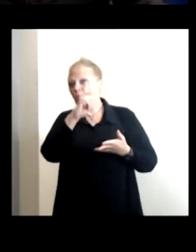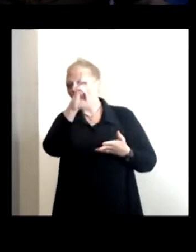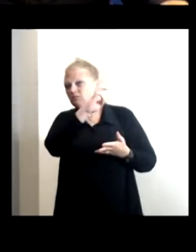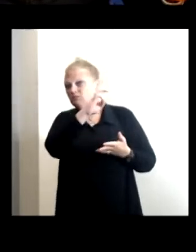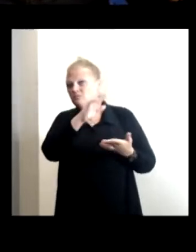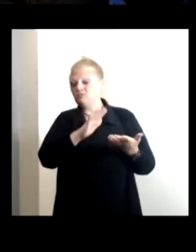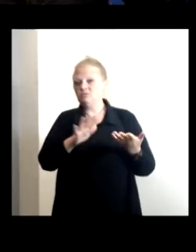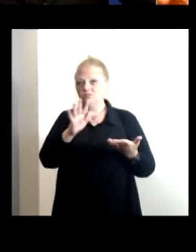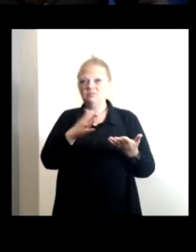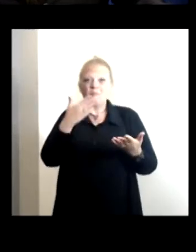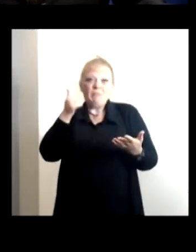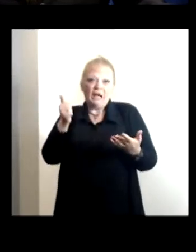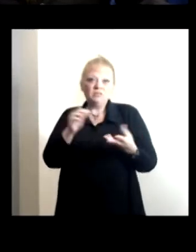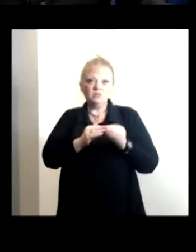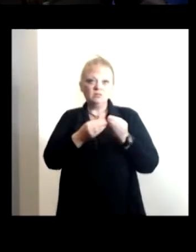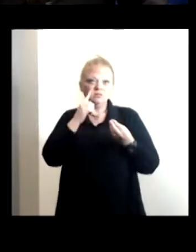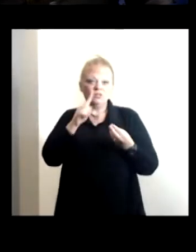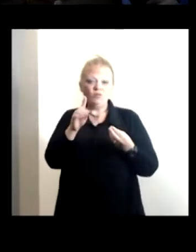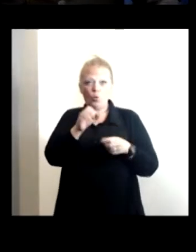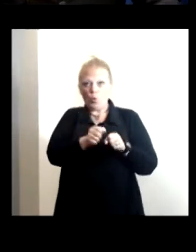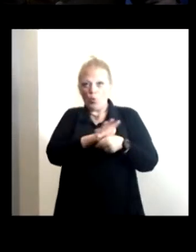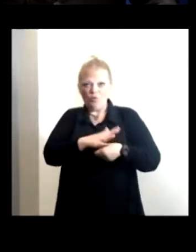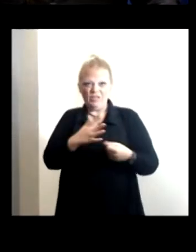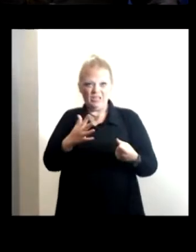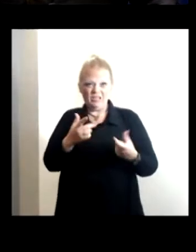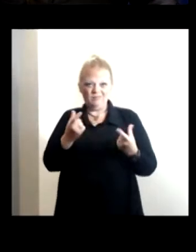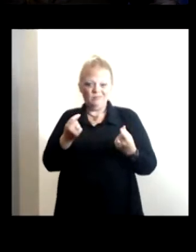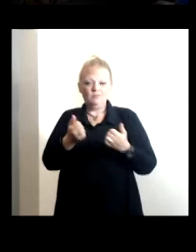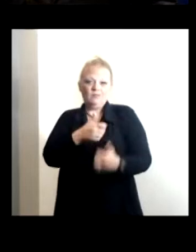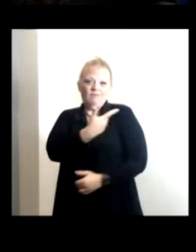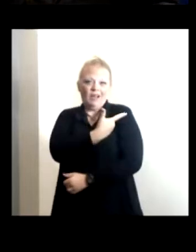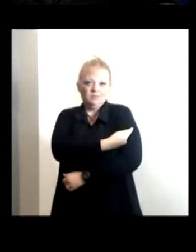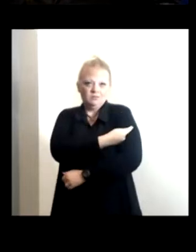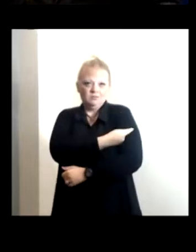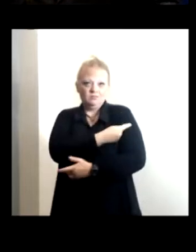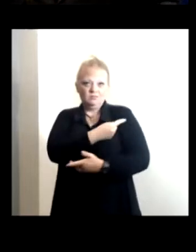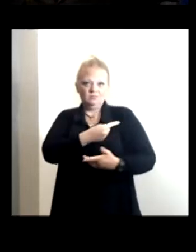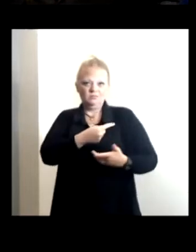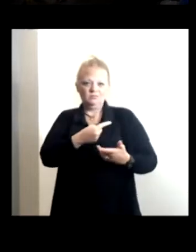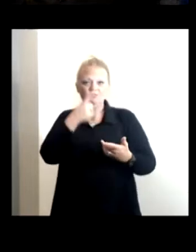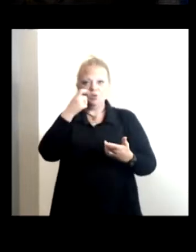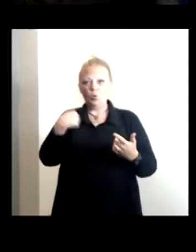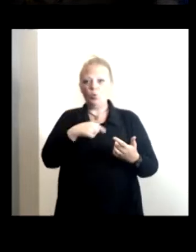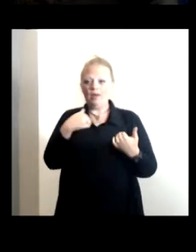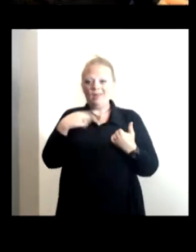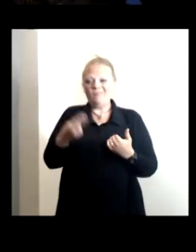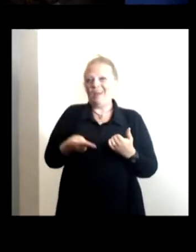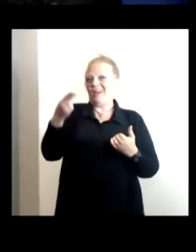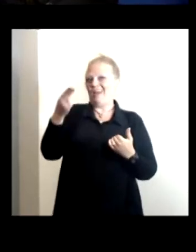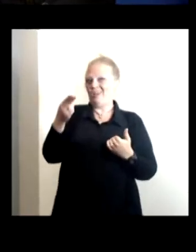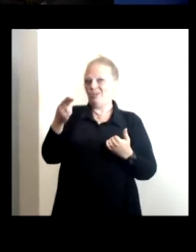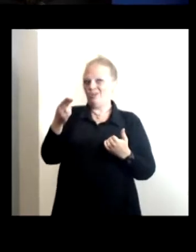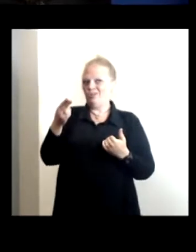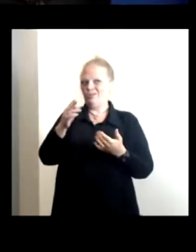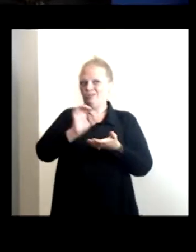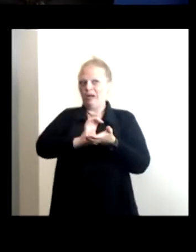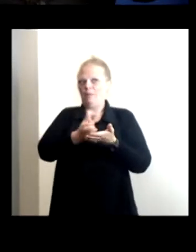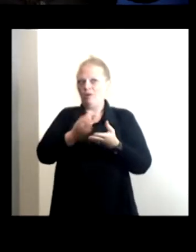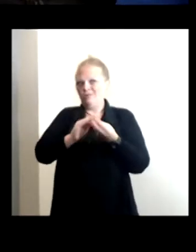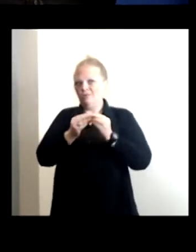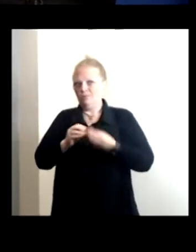best rates when it comes to COVID, and a lot of that has to do with vaccination rates because we have higher vaccination rates than other parts of the